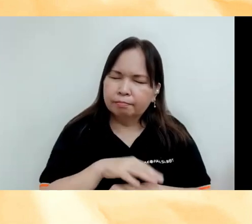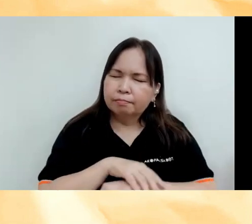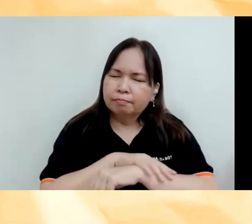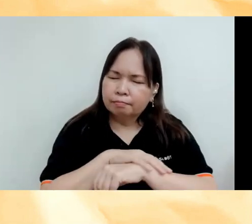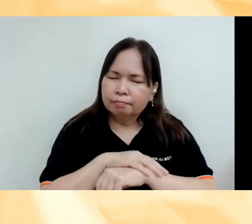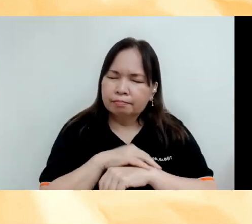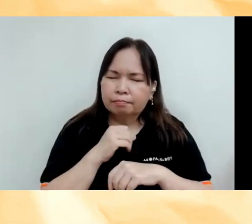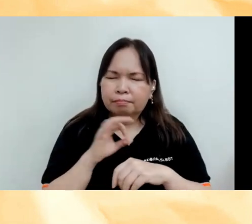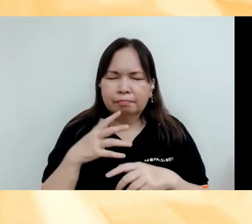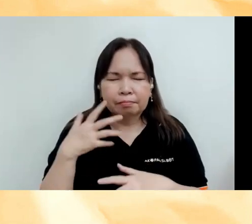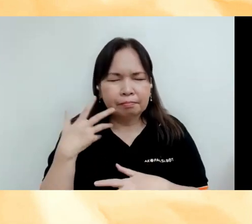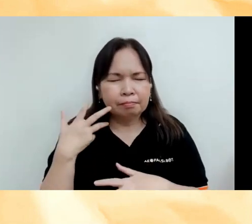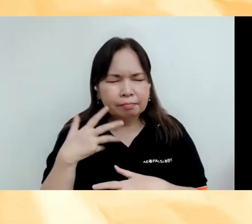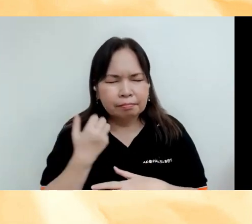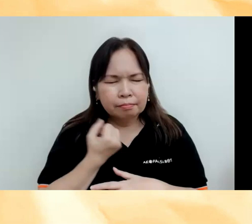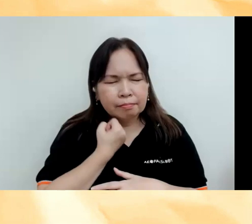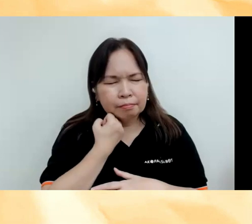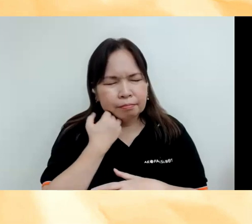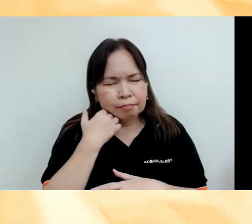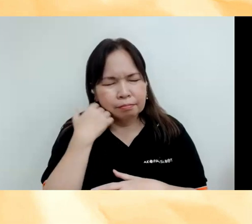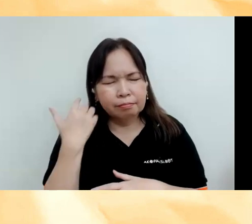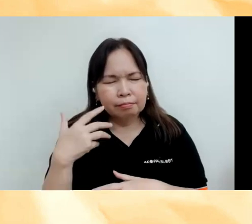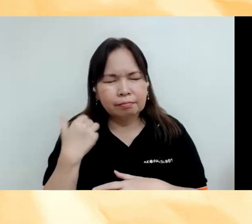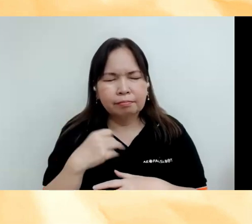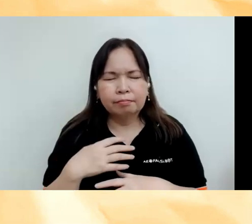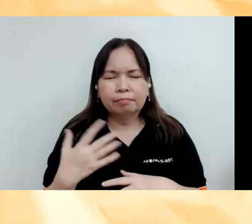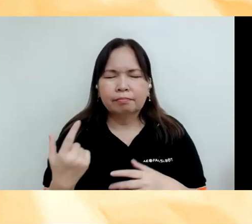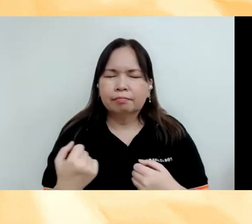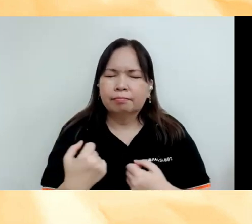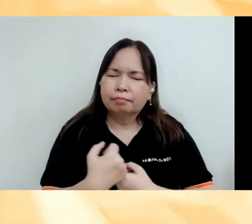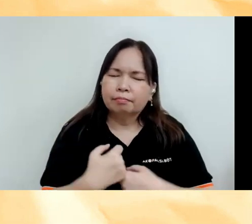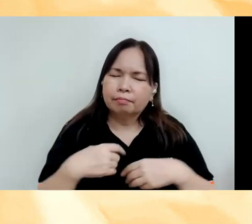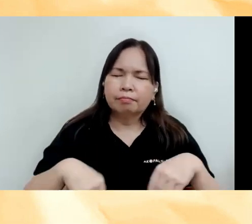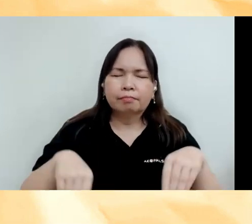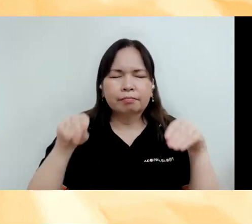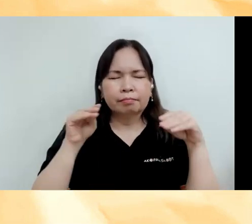it's warm, or maybe you're embracing a warm blanket.